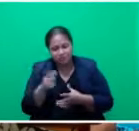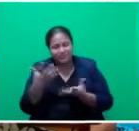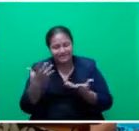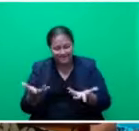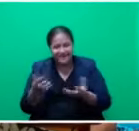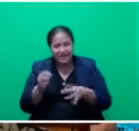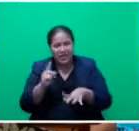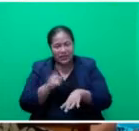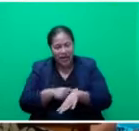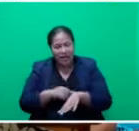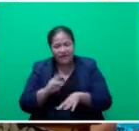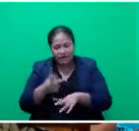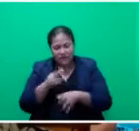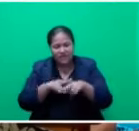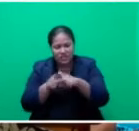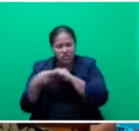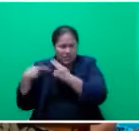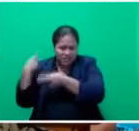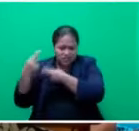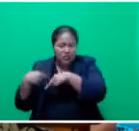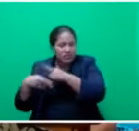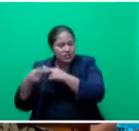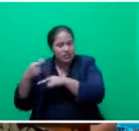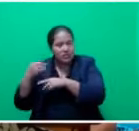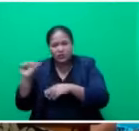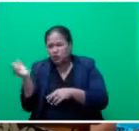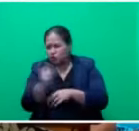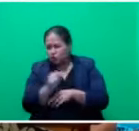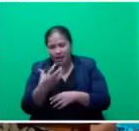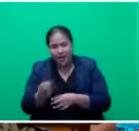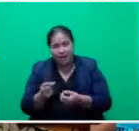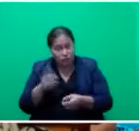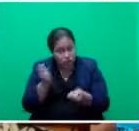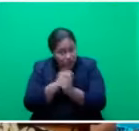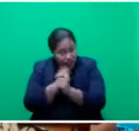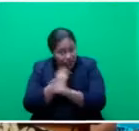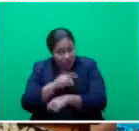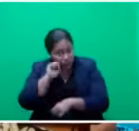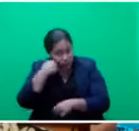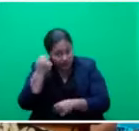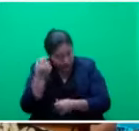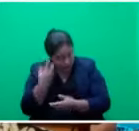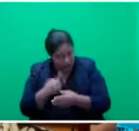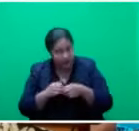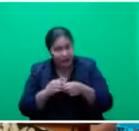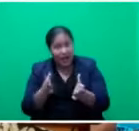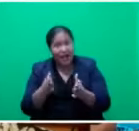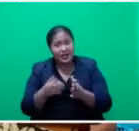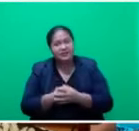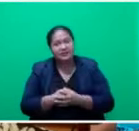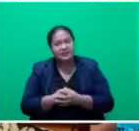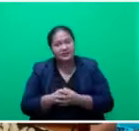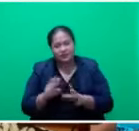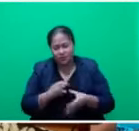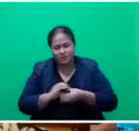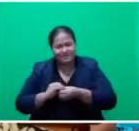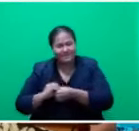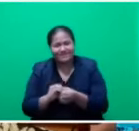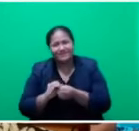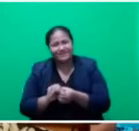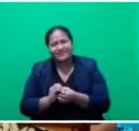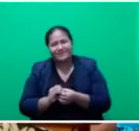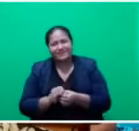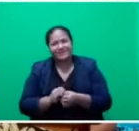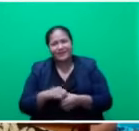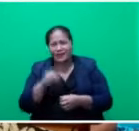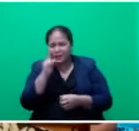is a fact of life, and genuine change will start with rejection of the bondage that people have with